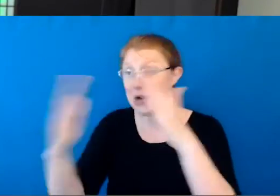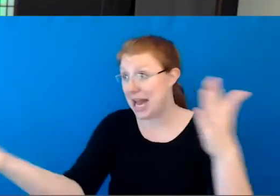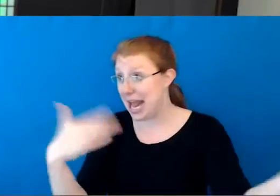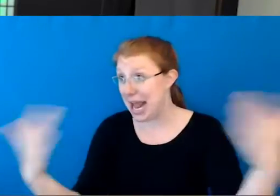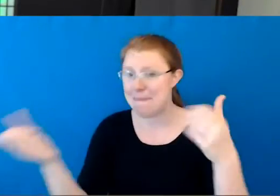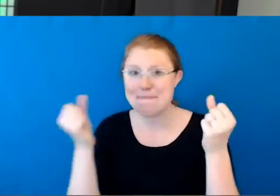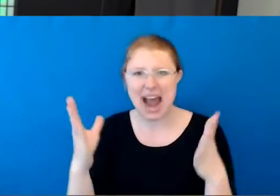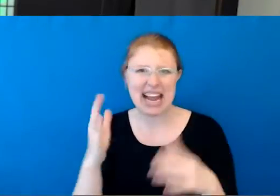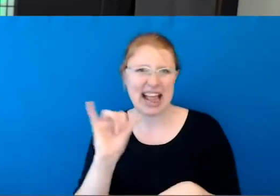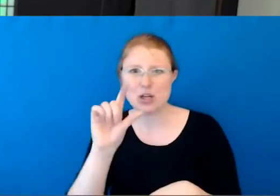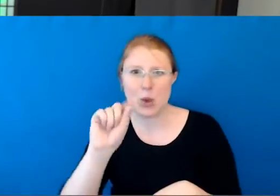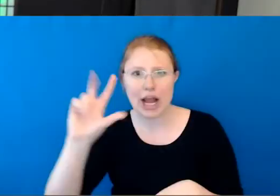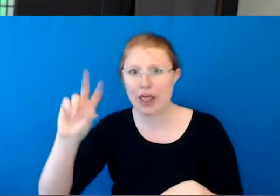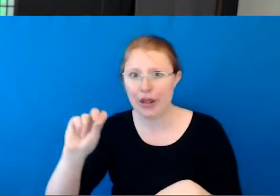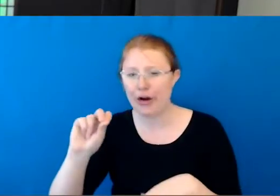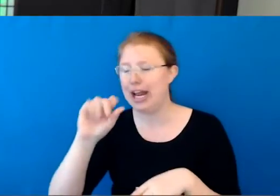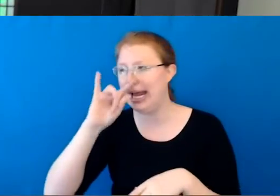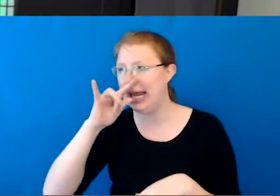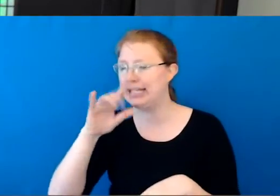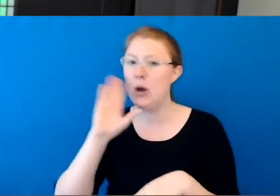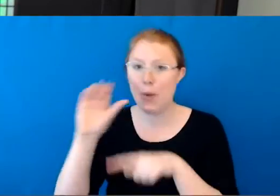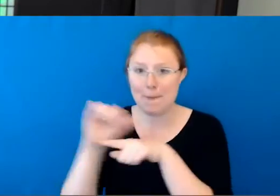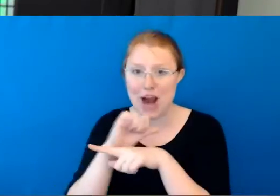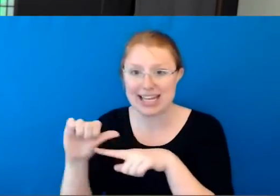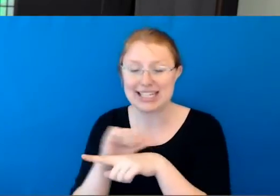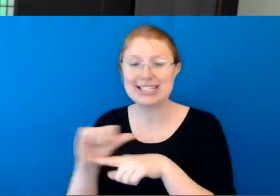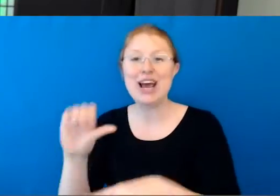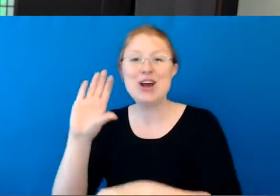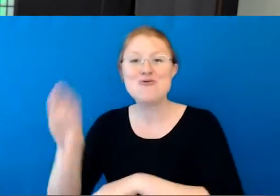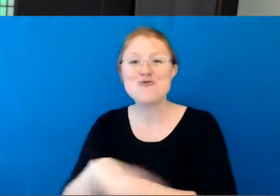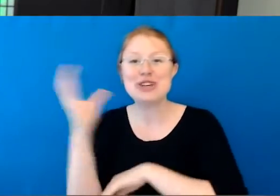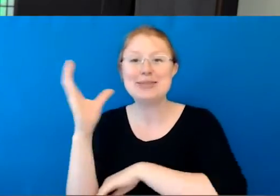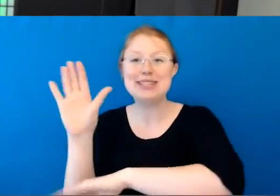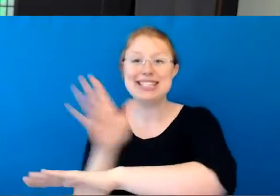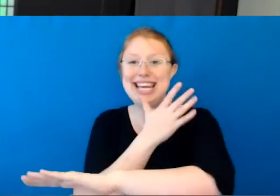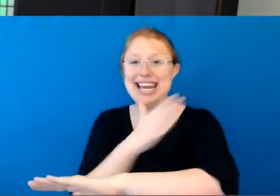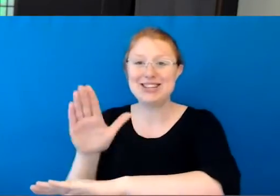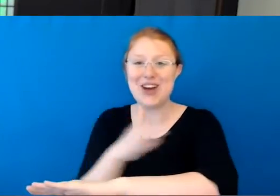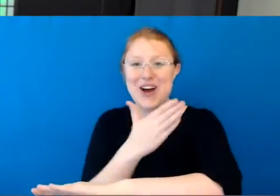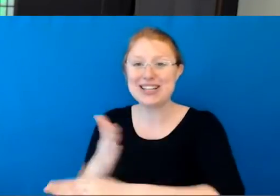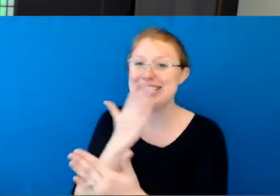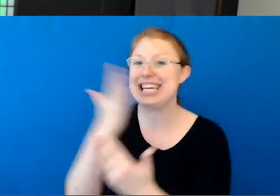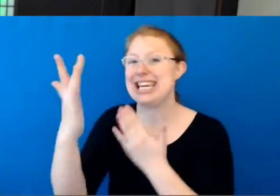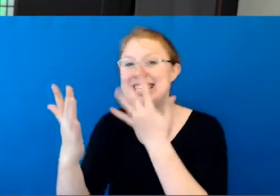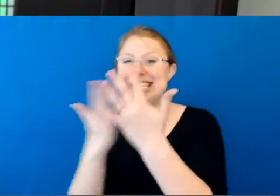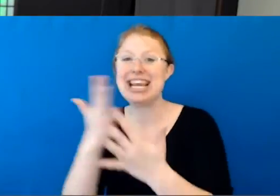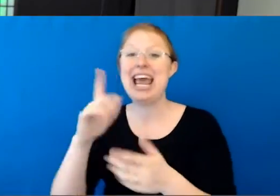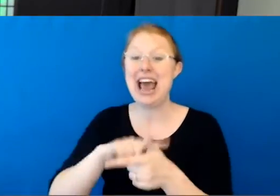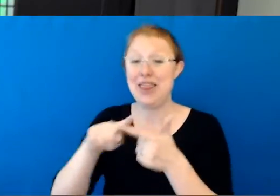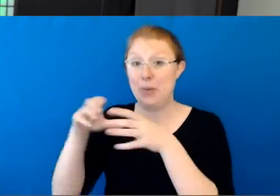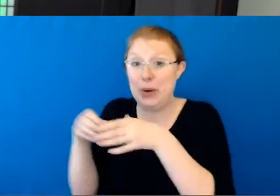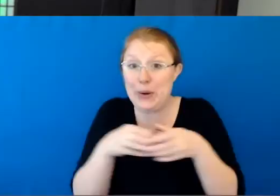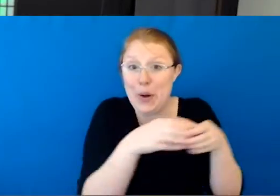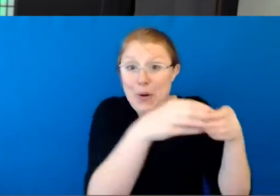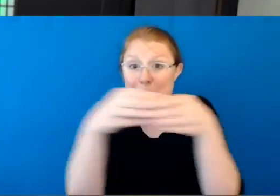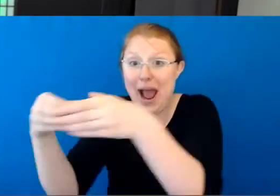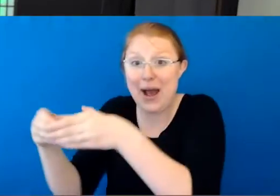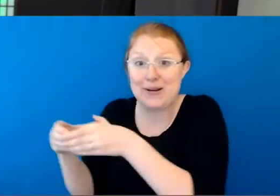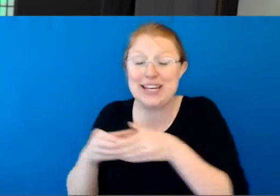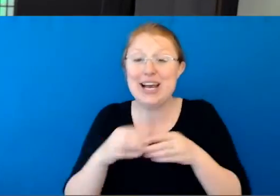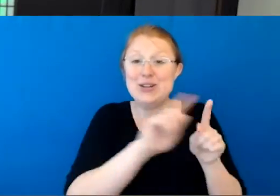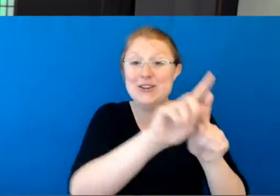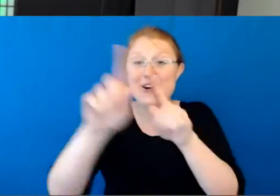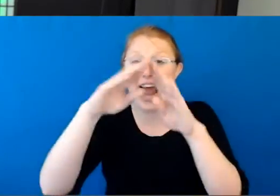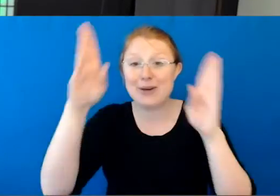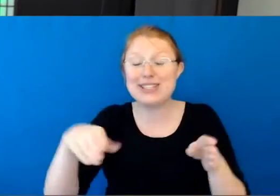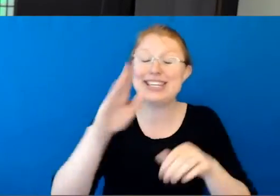20. My mom, every Christmas, used to gather all the kids in the neighborhood. On Saturdays, we'd get together, and she would